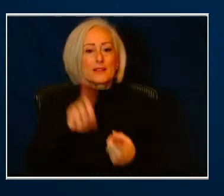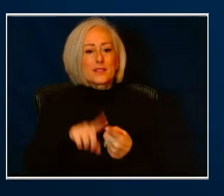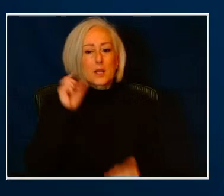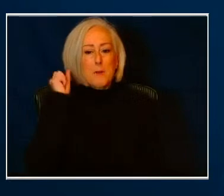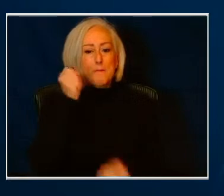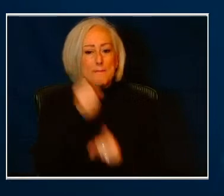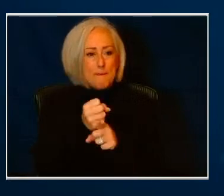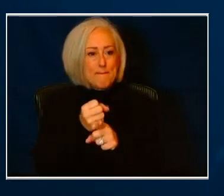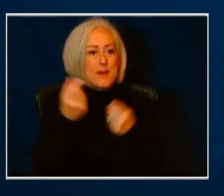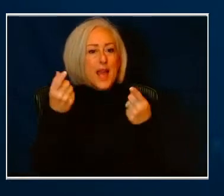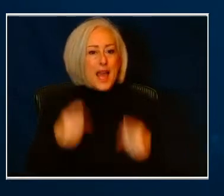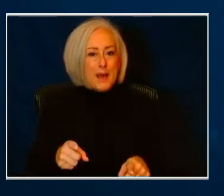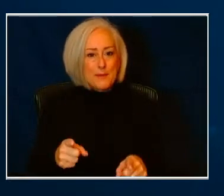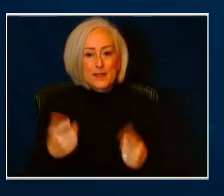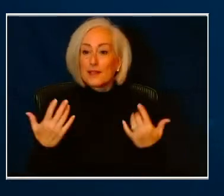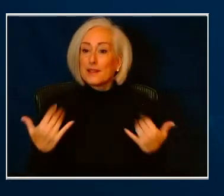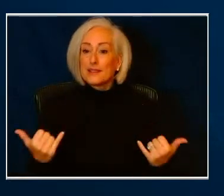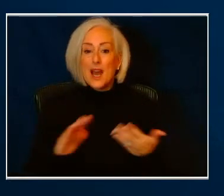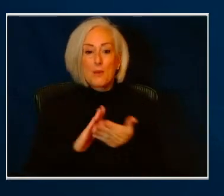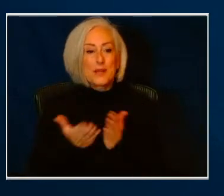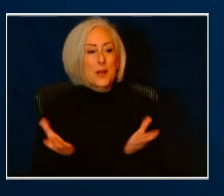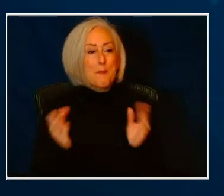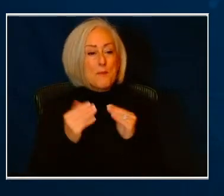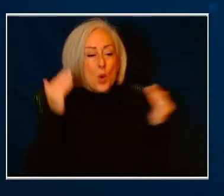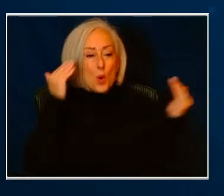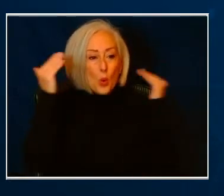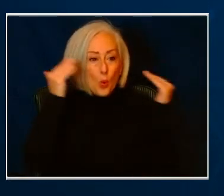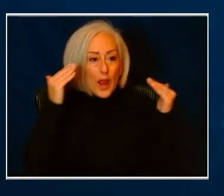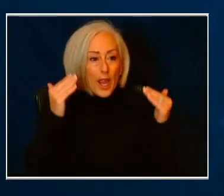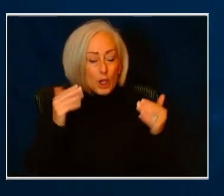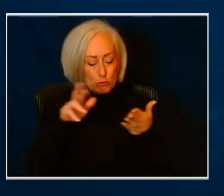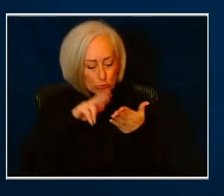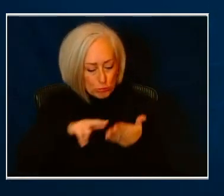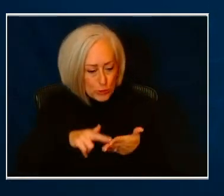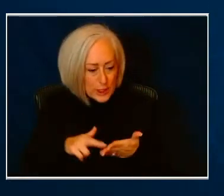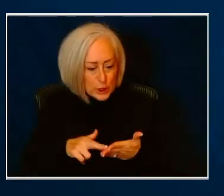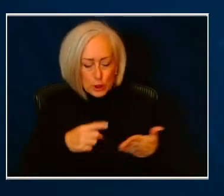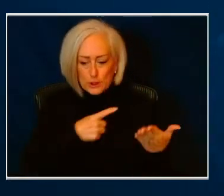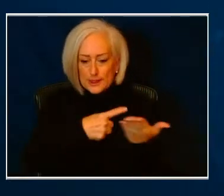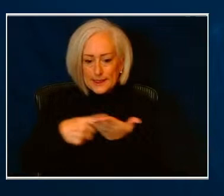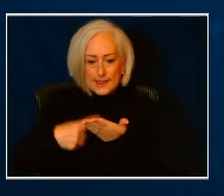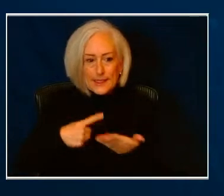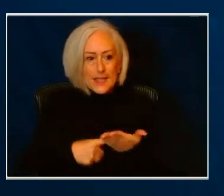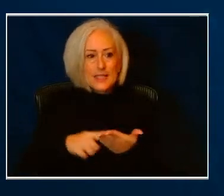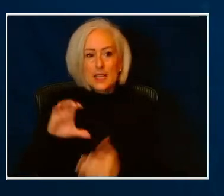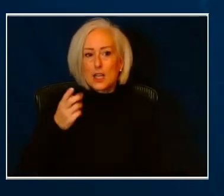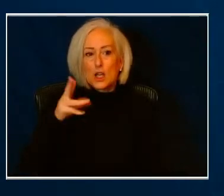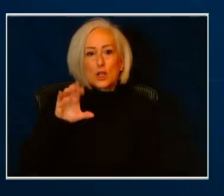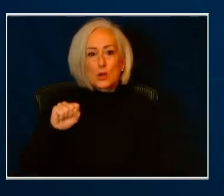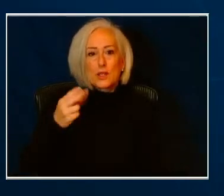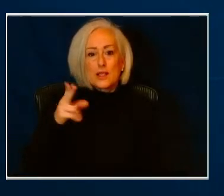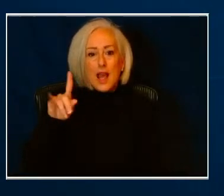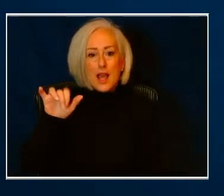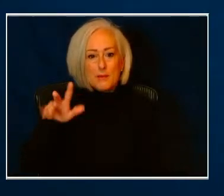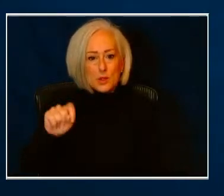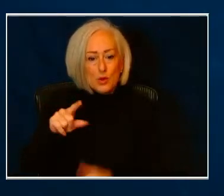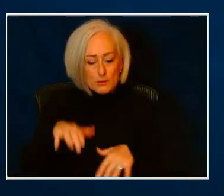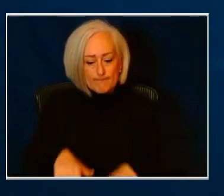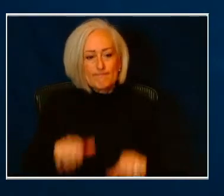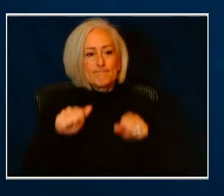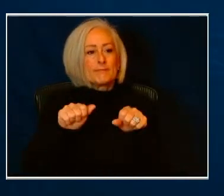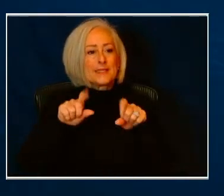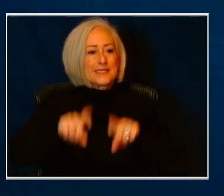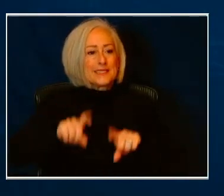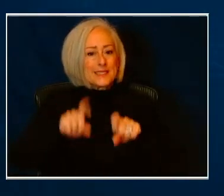becoming more aware with research and talking about it, and Chris Hemsworth taking the test to see if he had the gene, but we didn't think about it